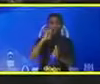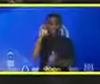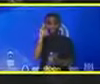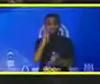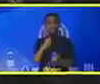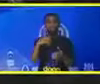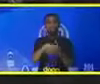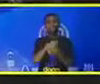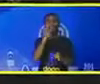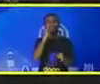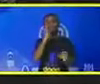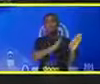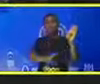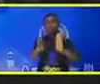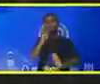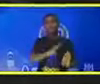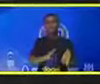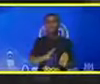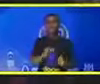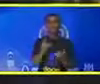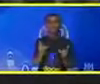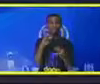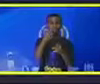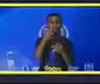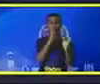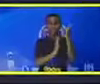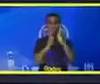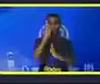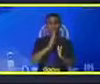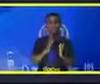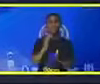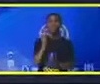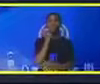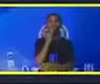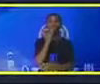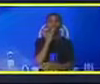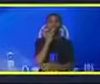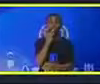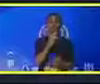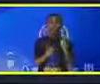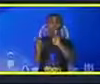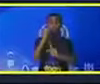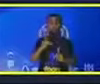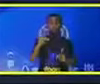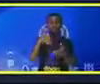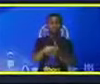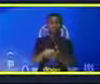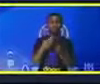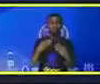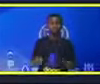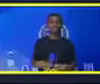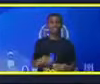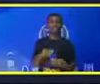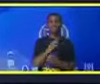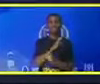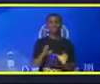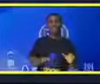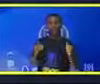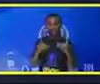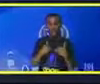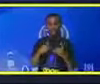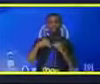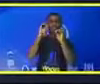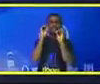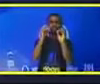Say favor. Ladies and gentlemen, many people have taught favor in the body of Christ. Unfortunately, they've taught favor